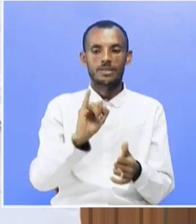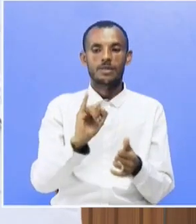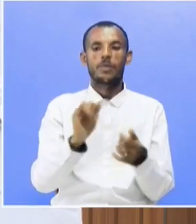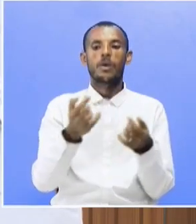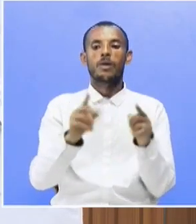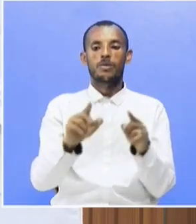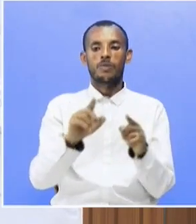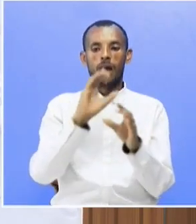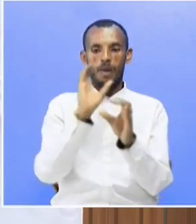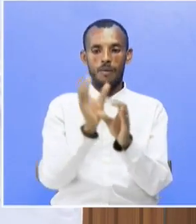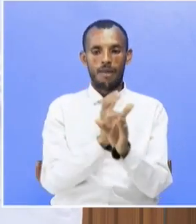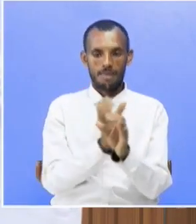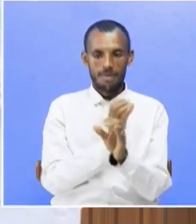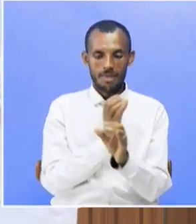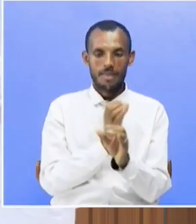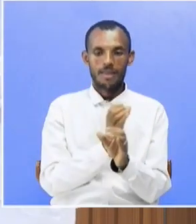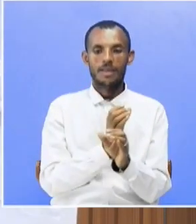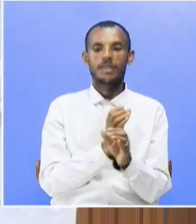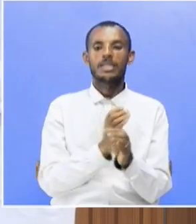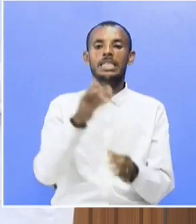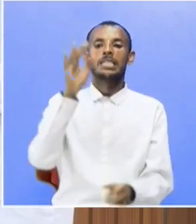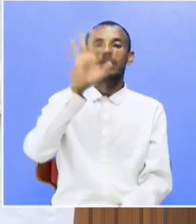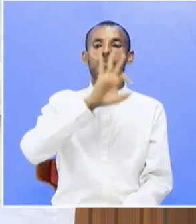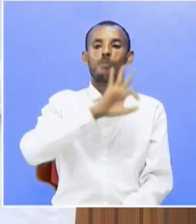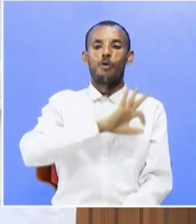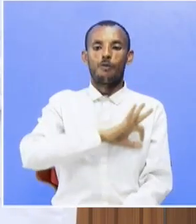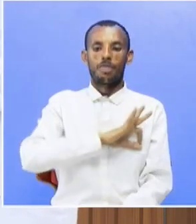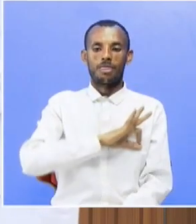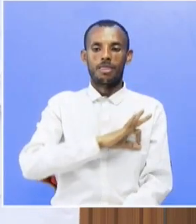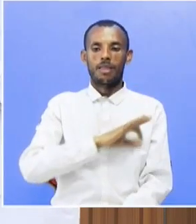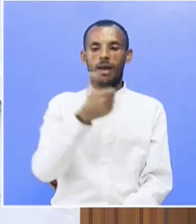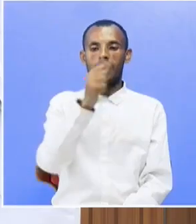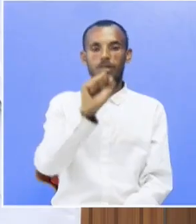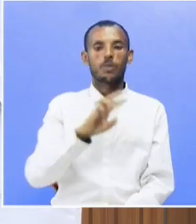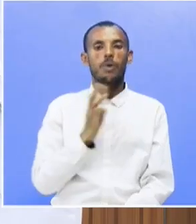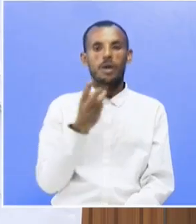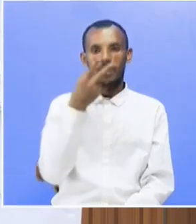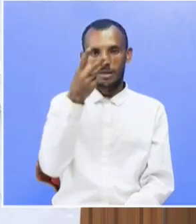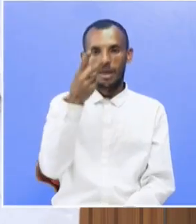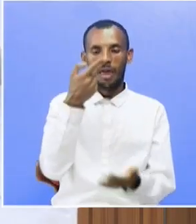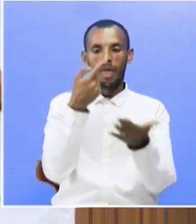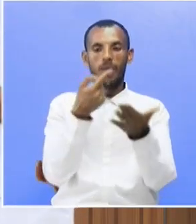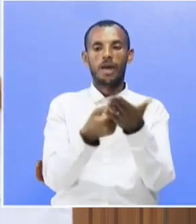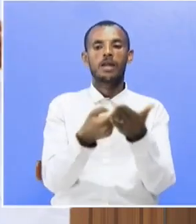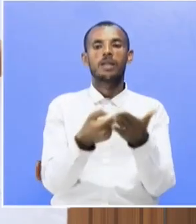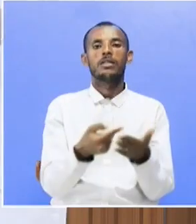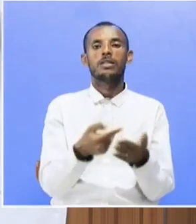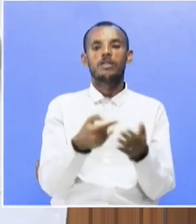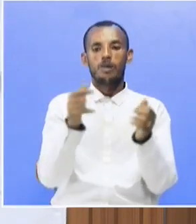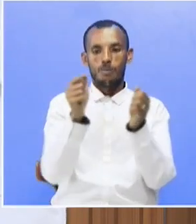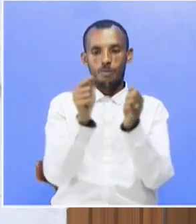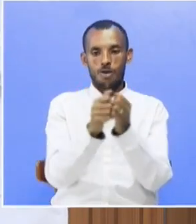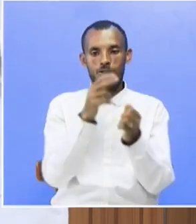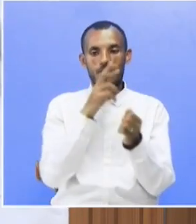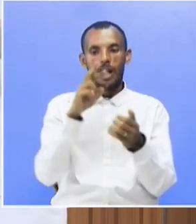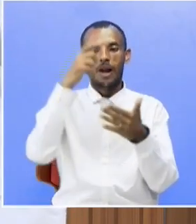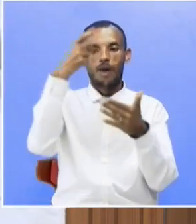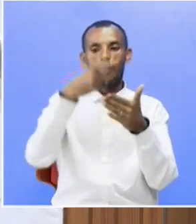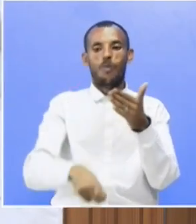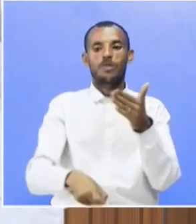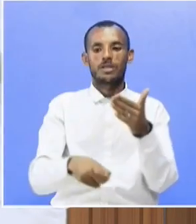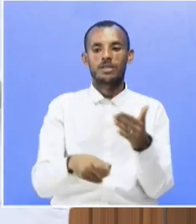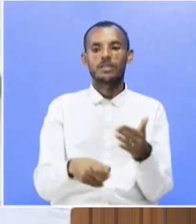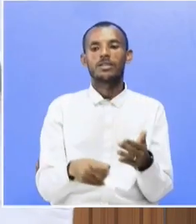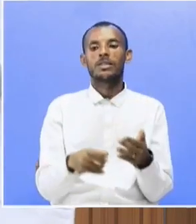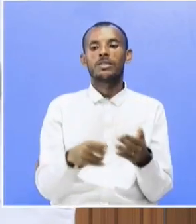to calculate the profit. As you can see here, he sold more than the cost. Therefore, he